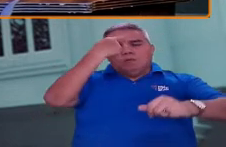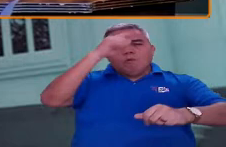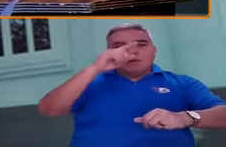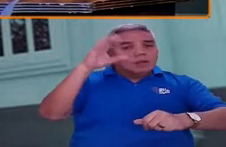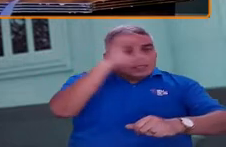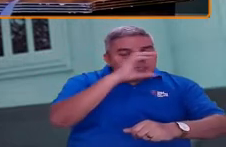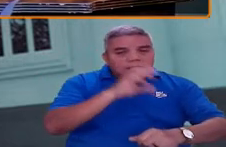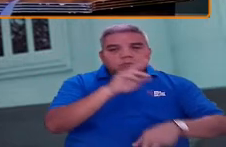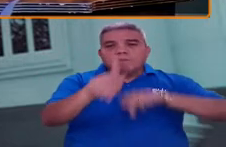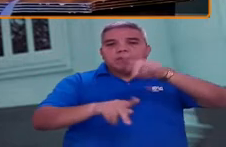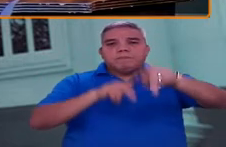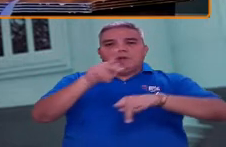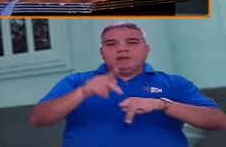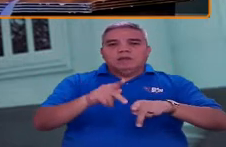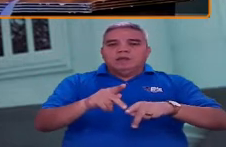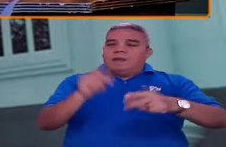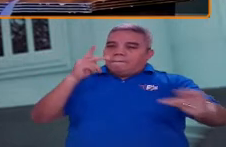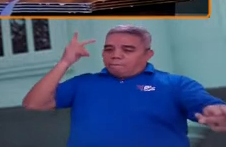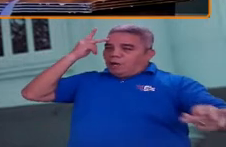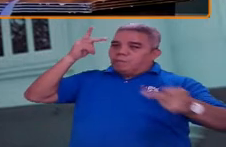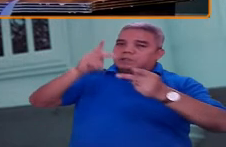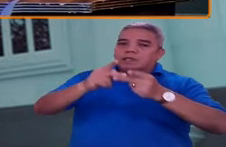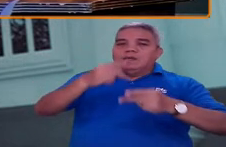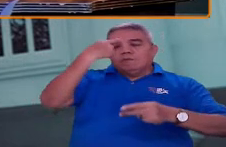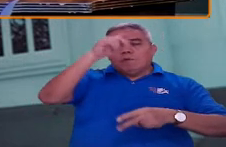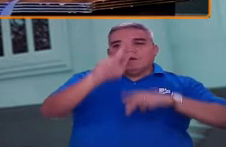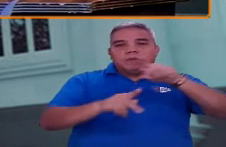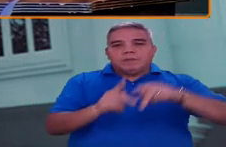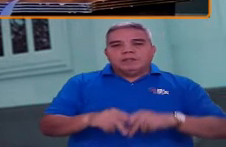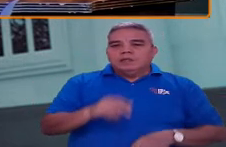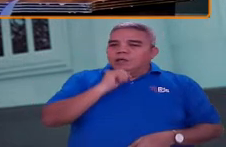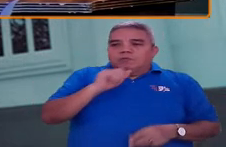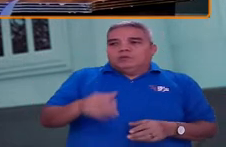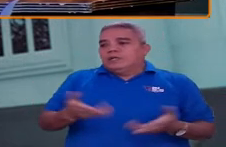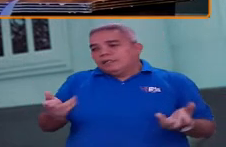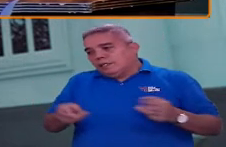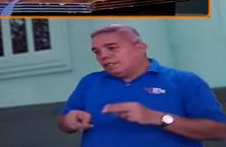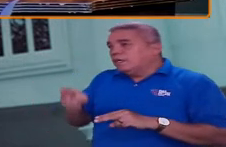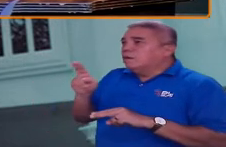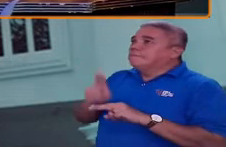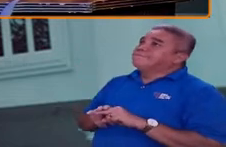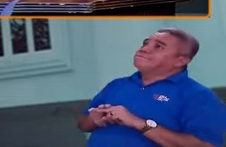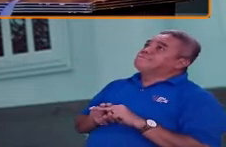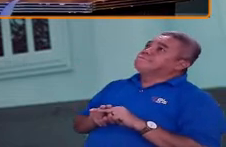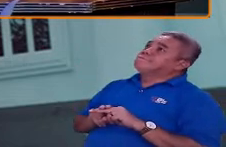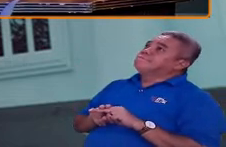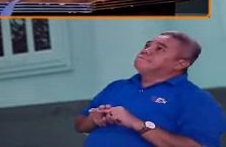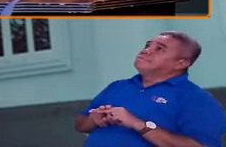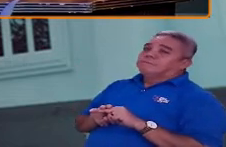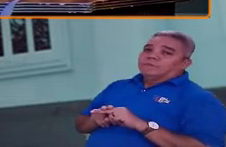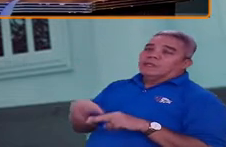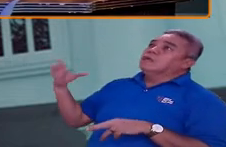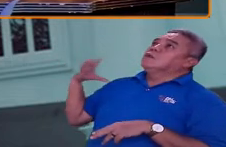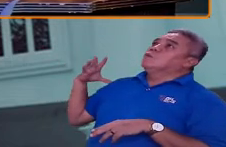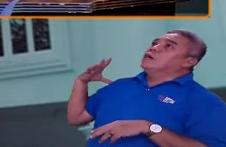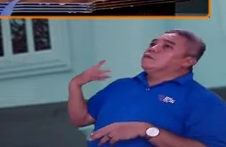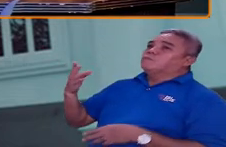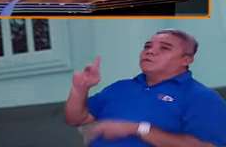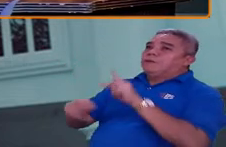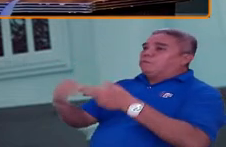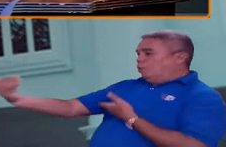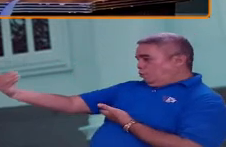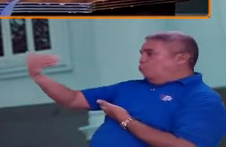people. Purposely seek for people. Don't just sit down and wait for